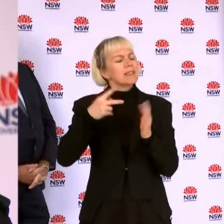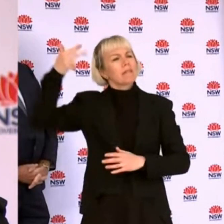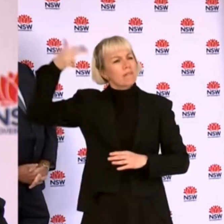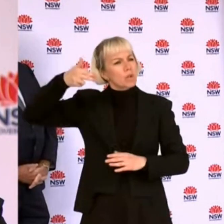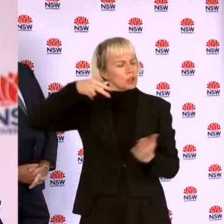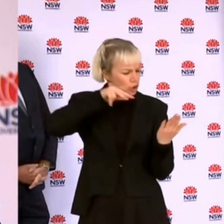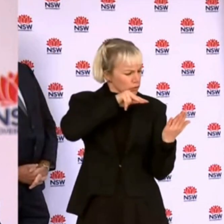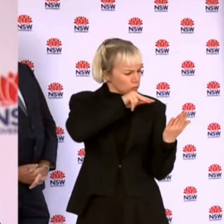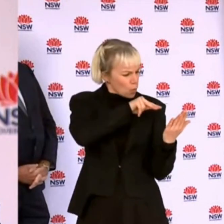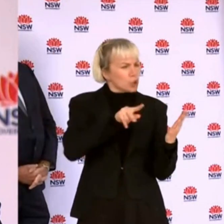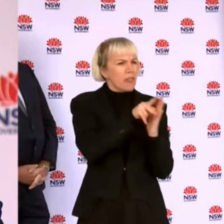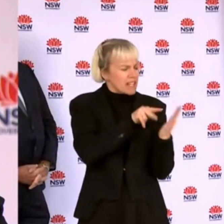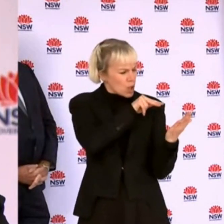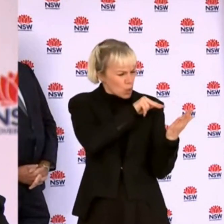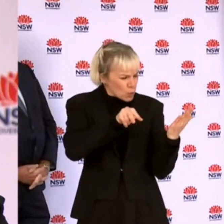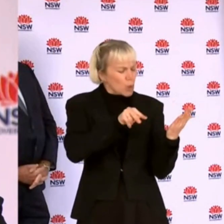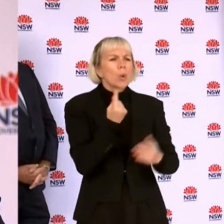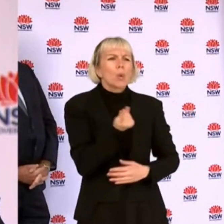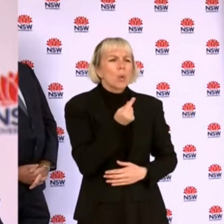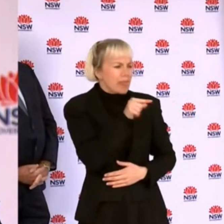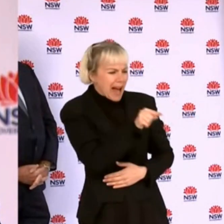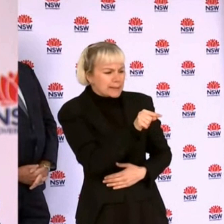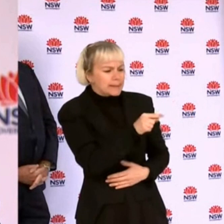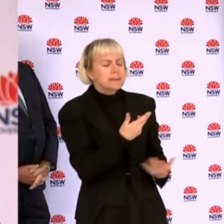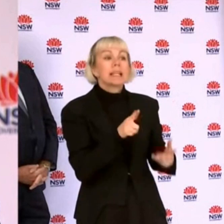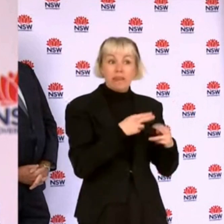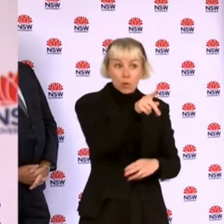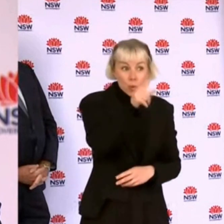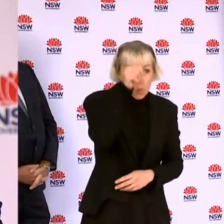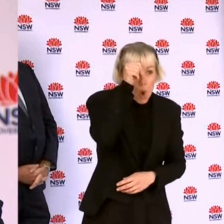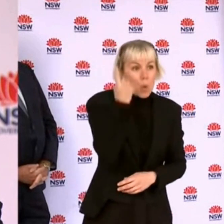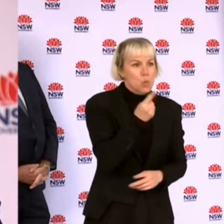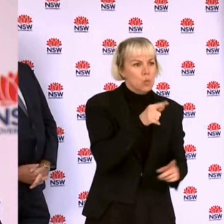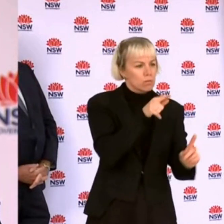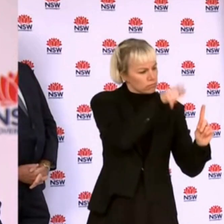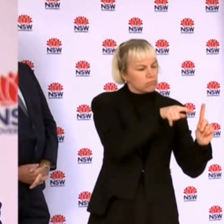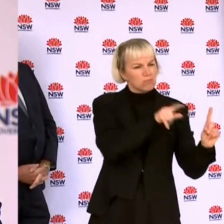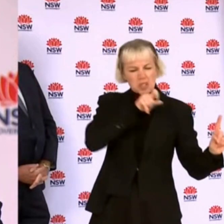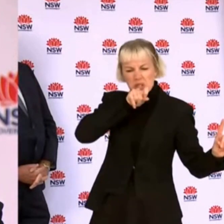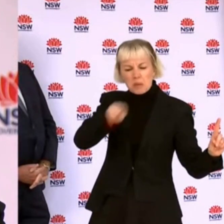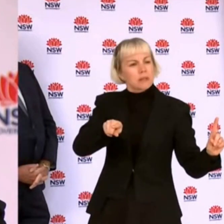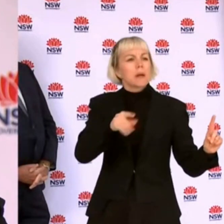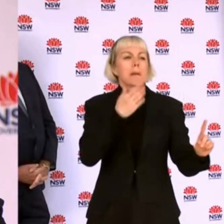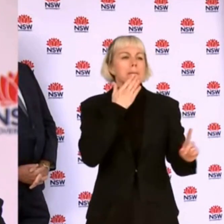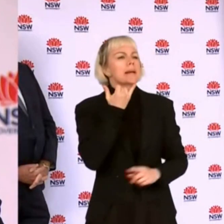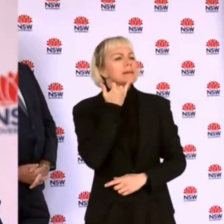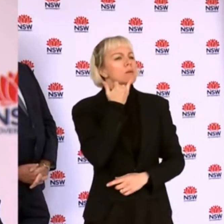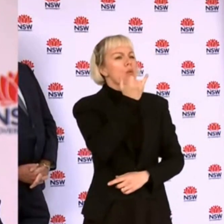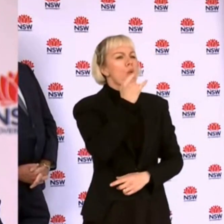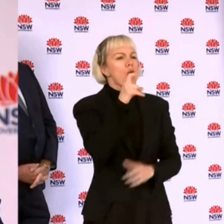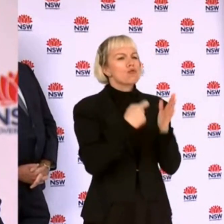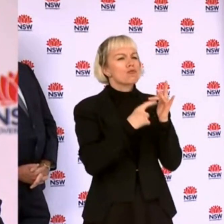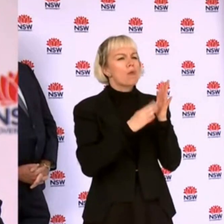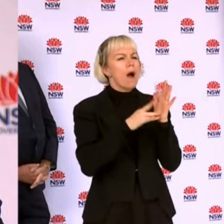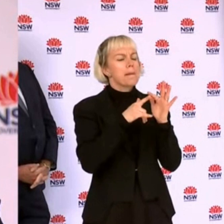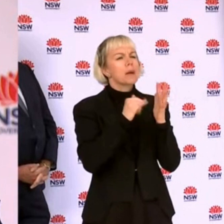information in relation to that person, we'd ask them to ring Crime Stoppers on 1800 333 000. That